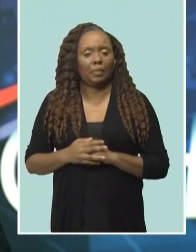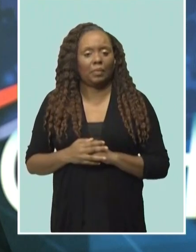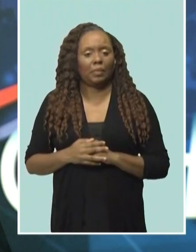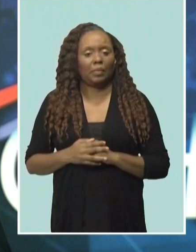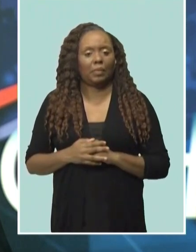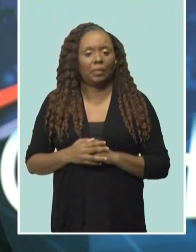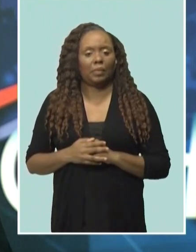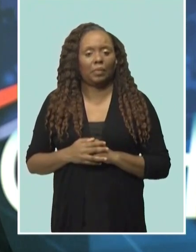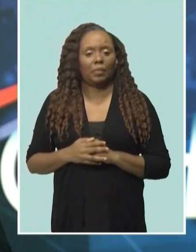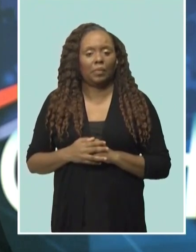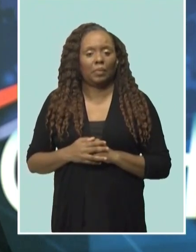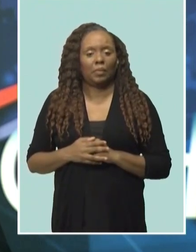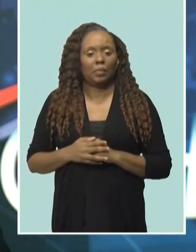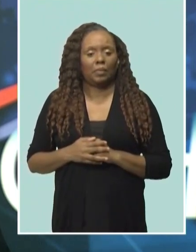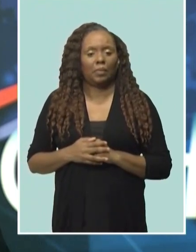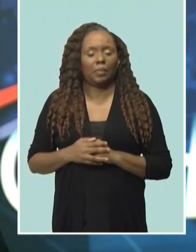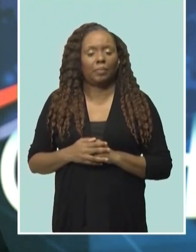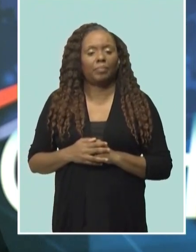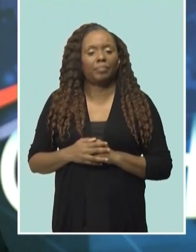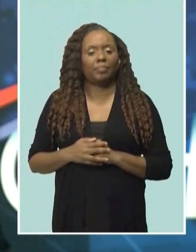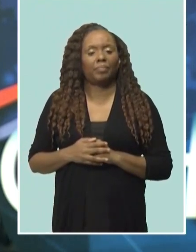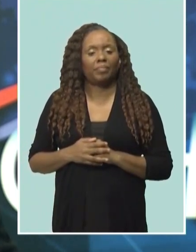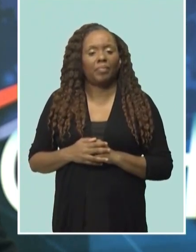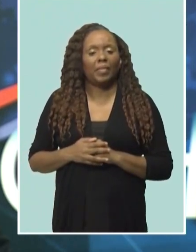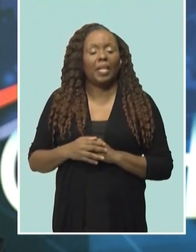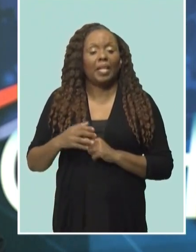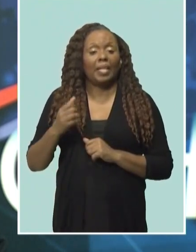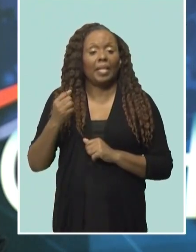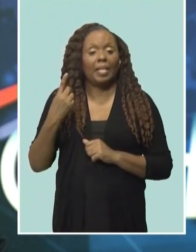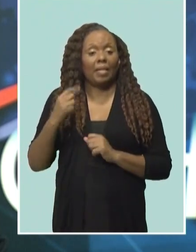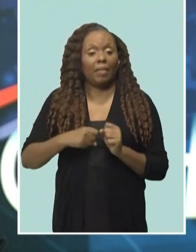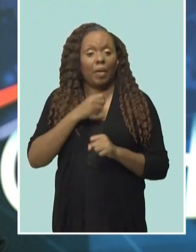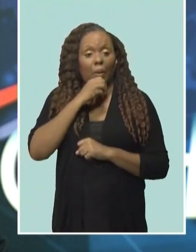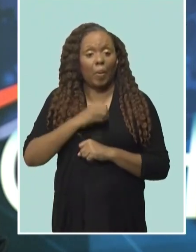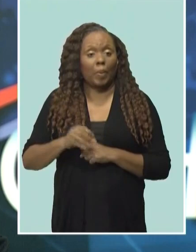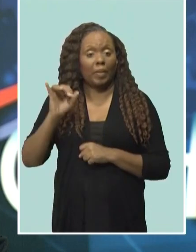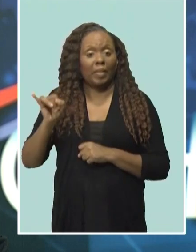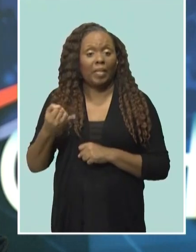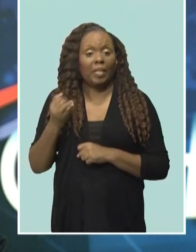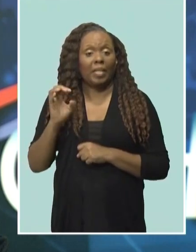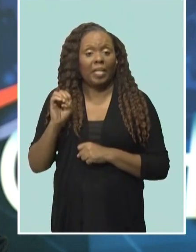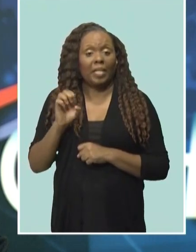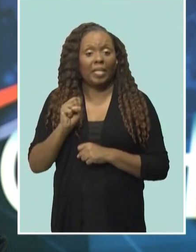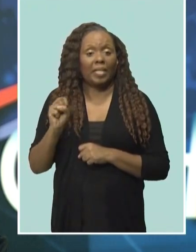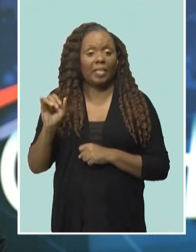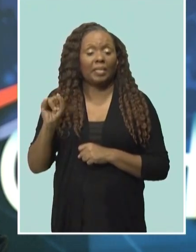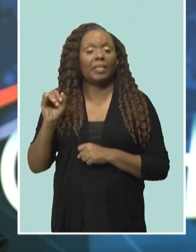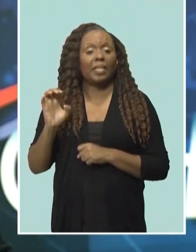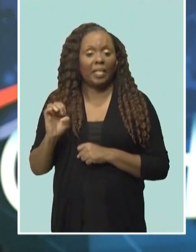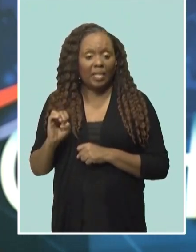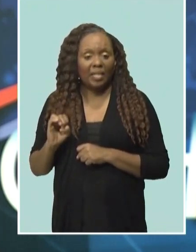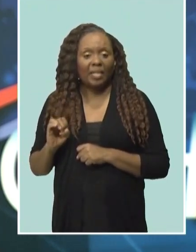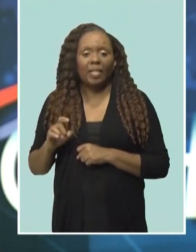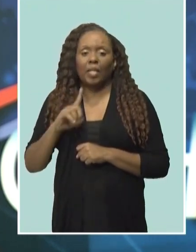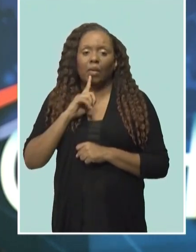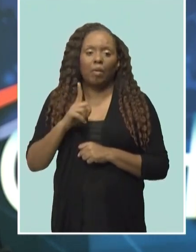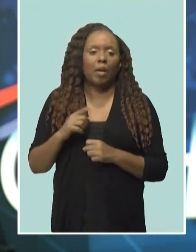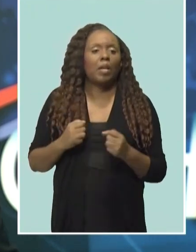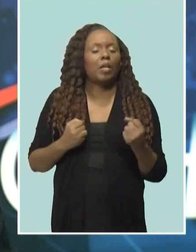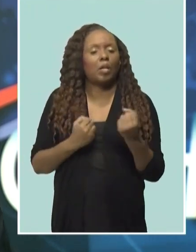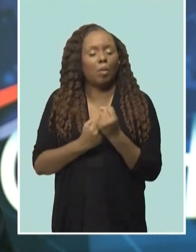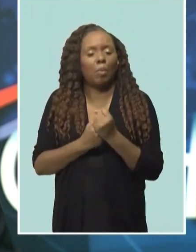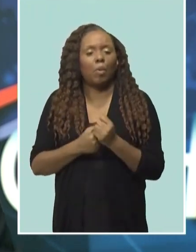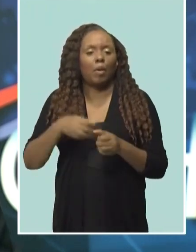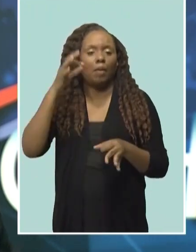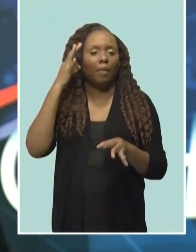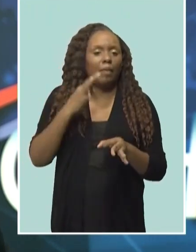11-year-old Jessie Olton is making a difference, one T-shirt at a time, to promote literacy, anti-violence, and faith.